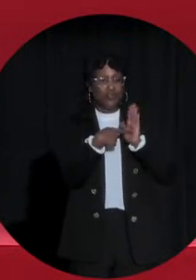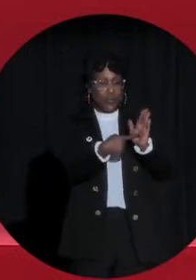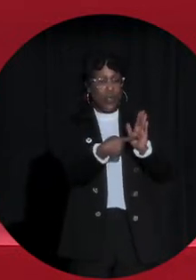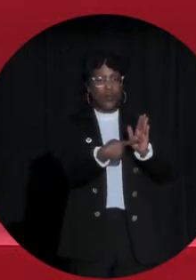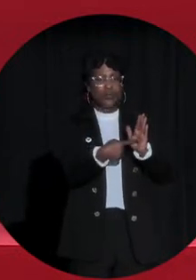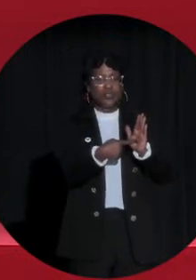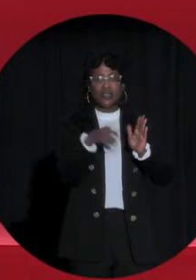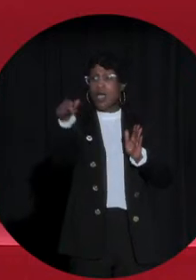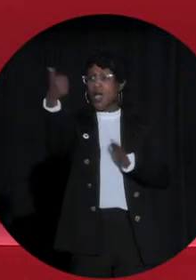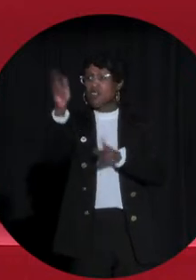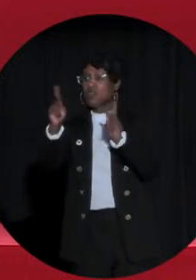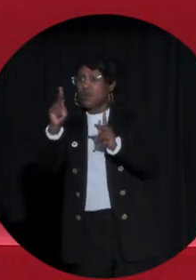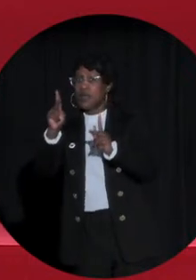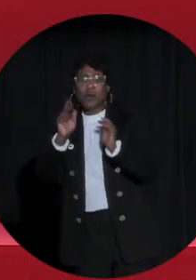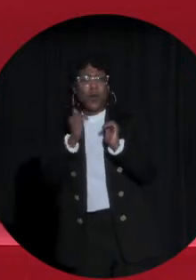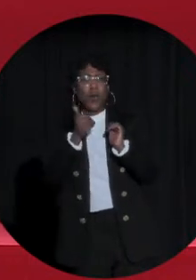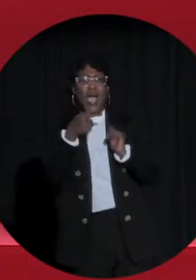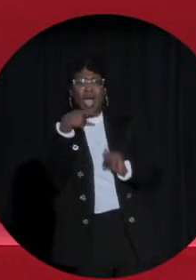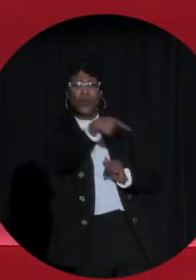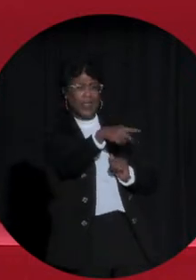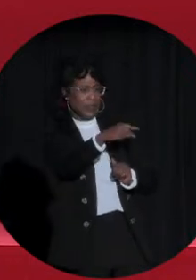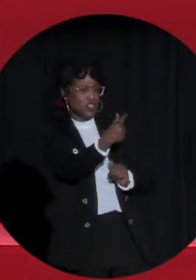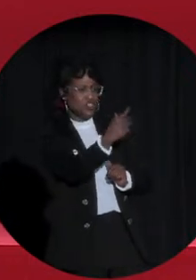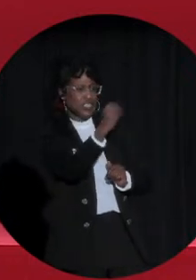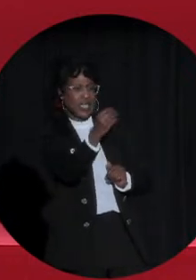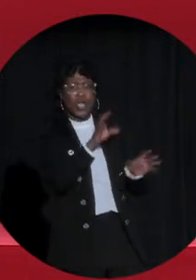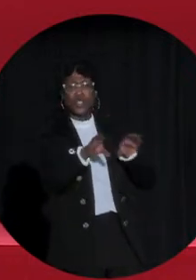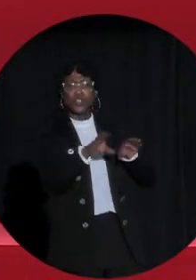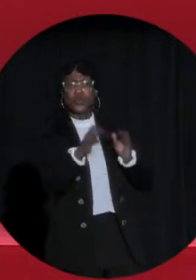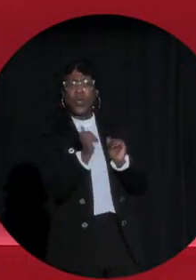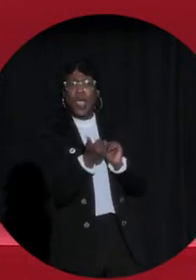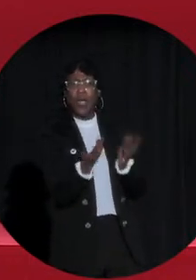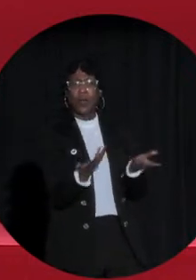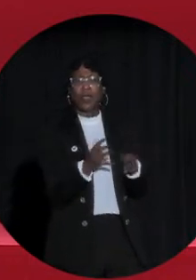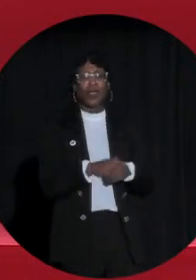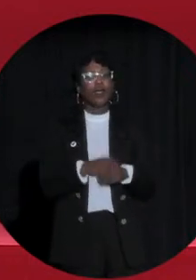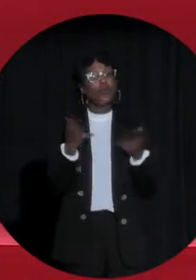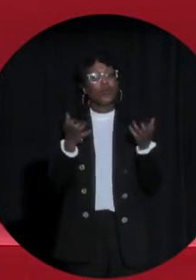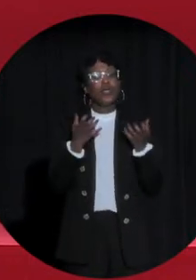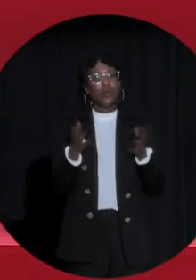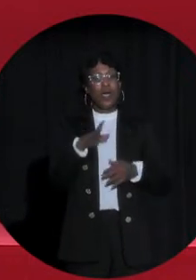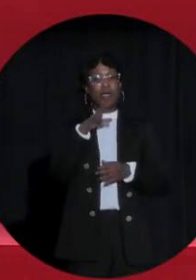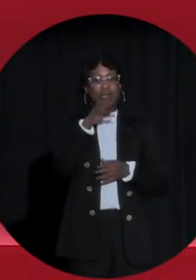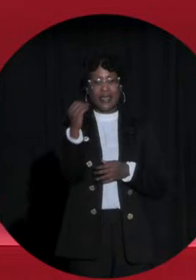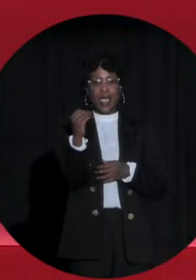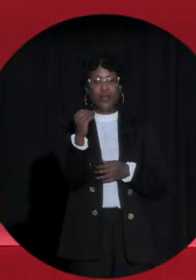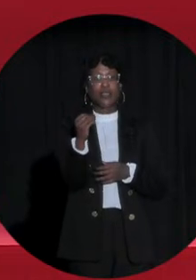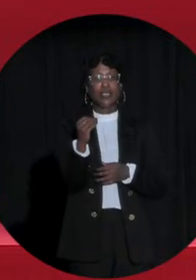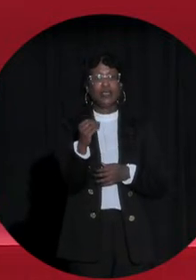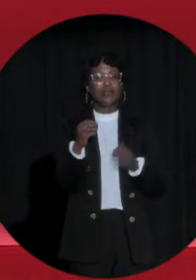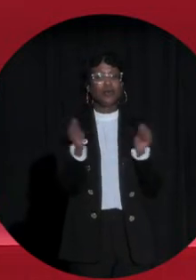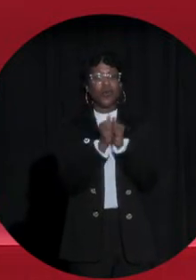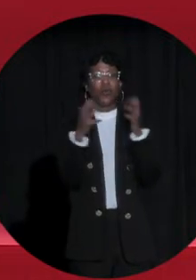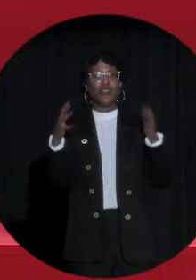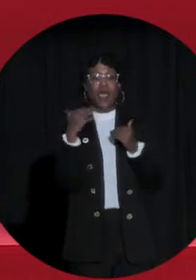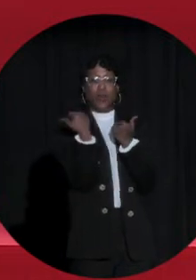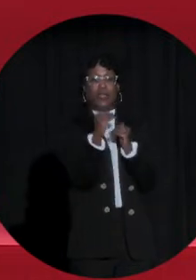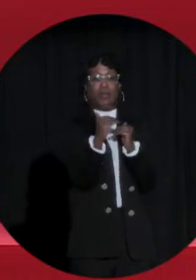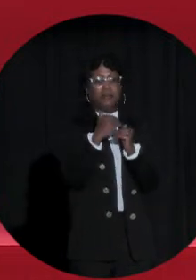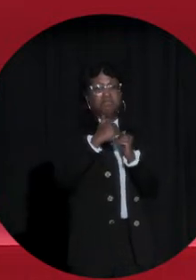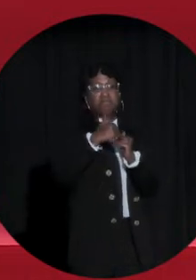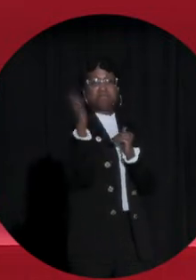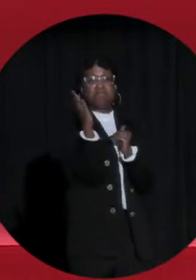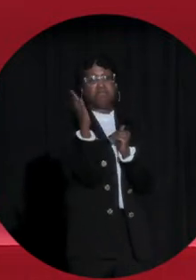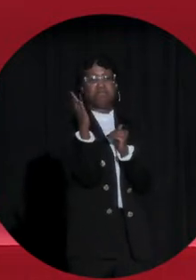they do it? We want a county where our future has no limit but our imagination, and our progress has no